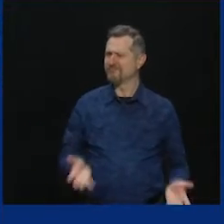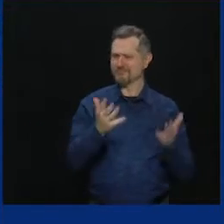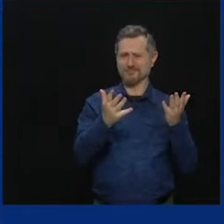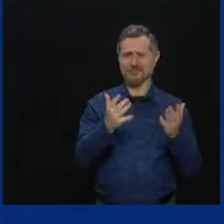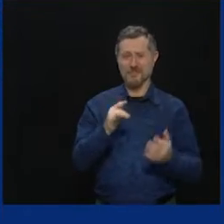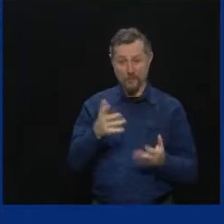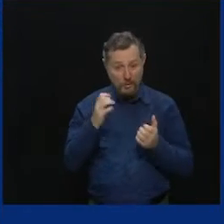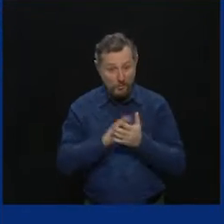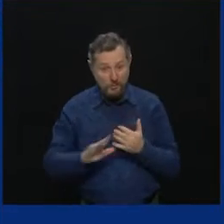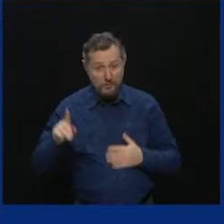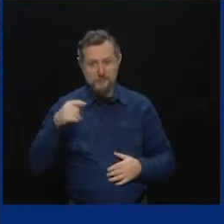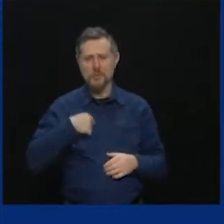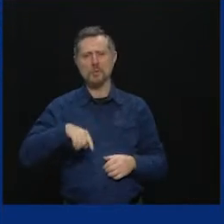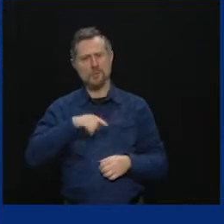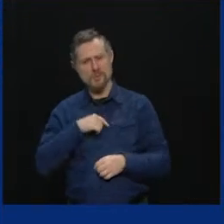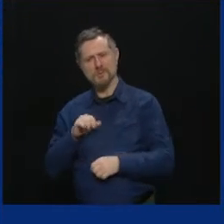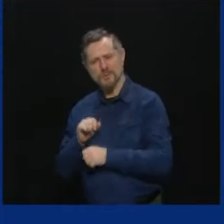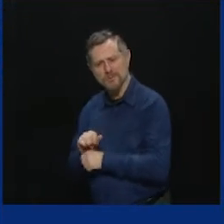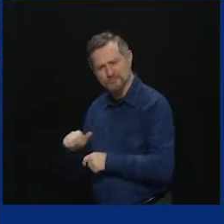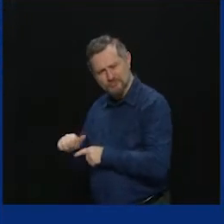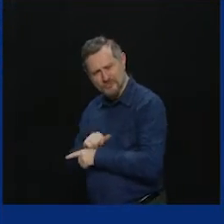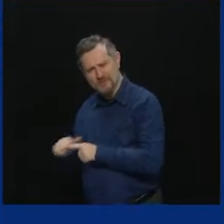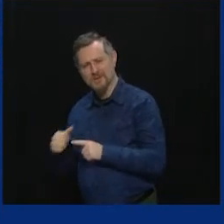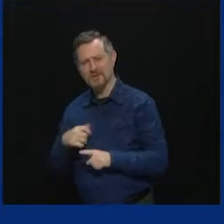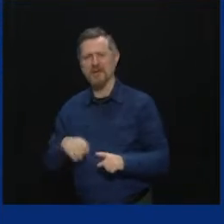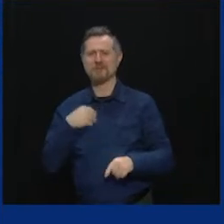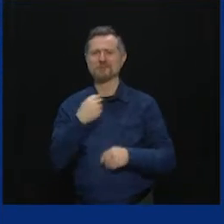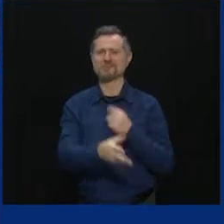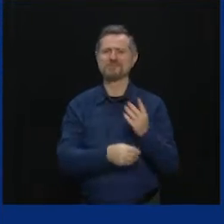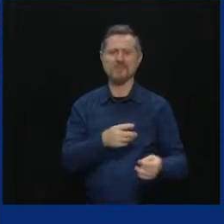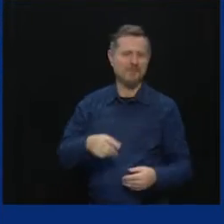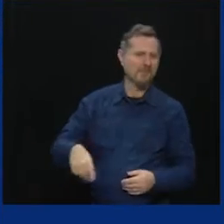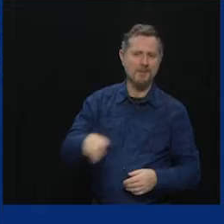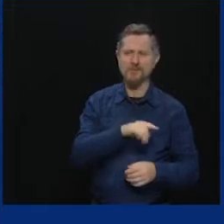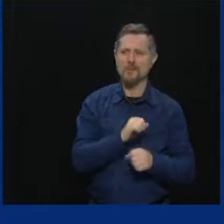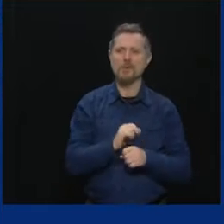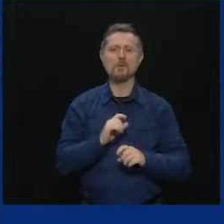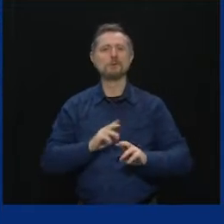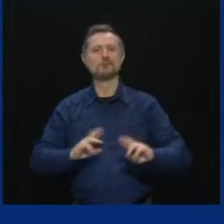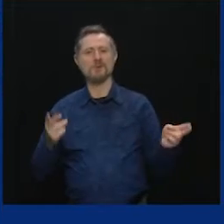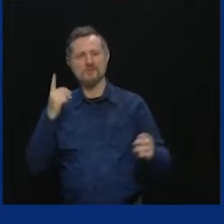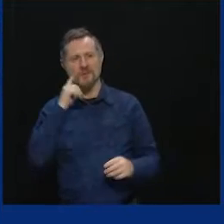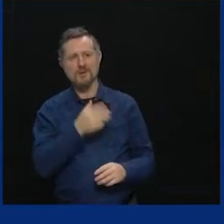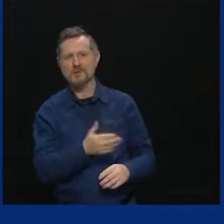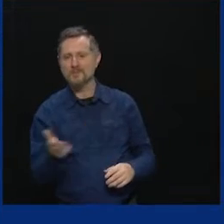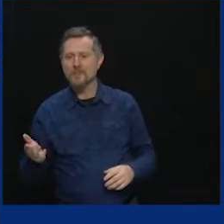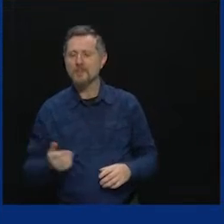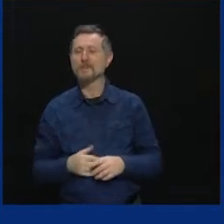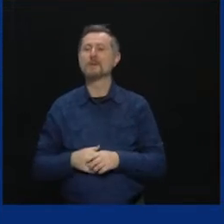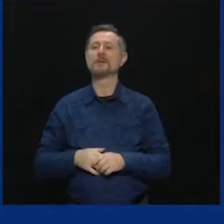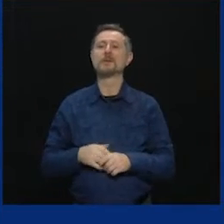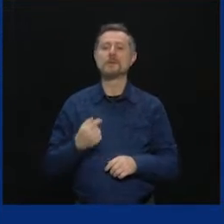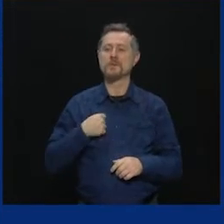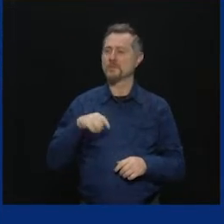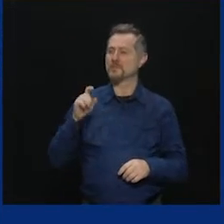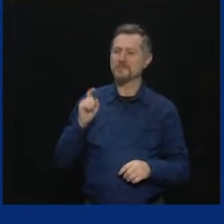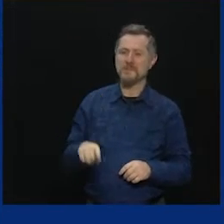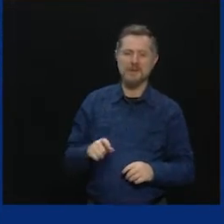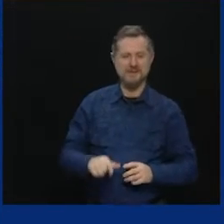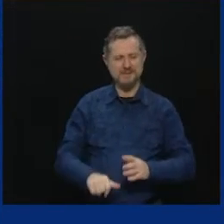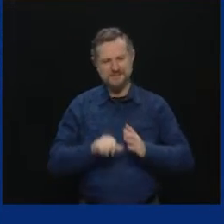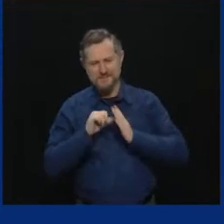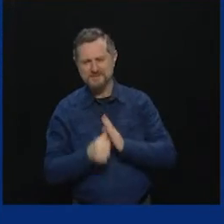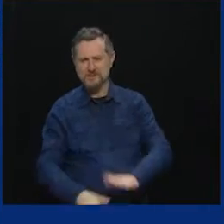are fantastic job training programs and jobs that are waiting for you today. This message has to come from every one of us